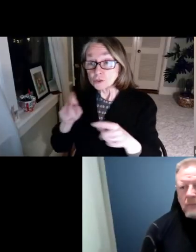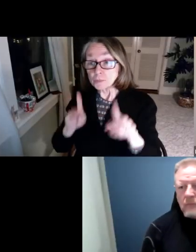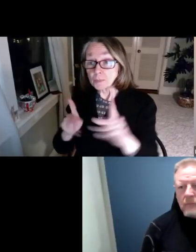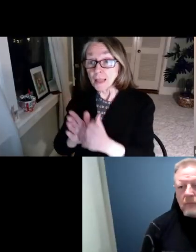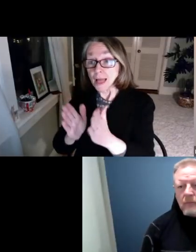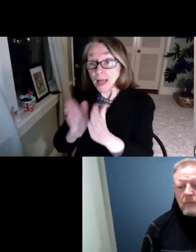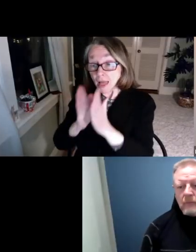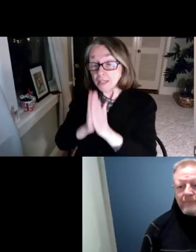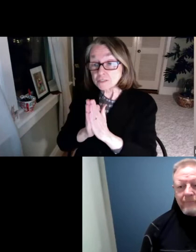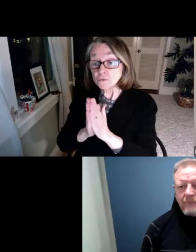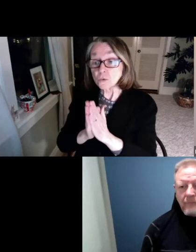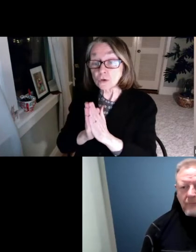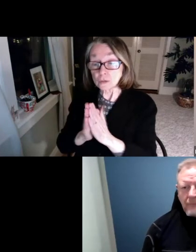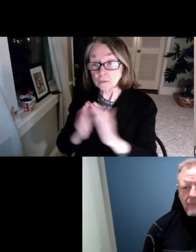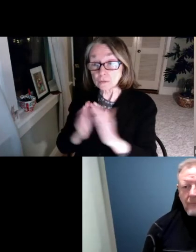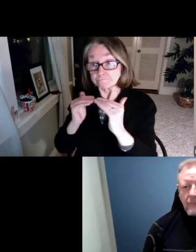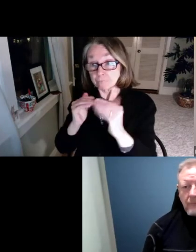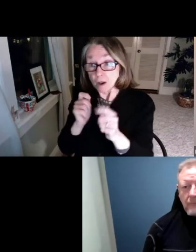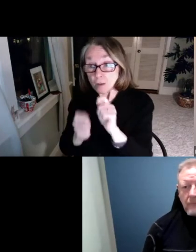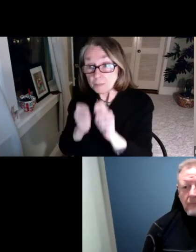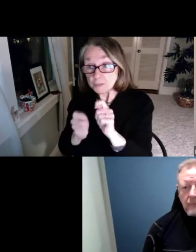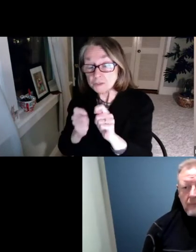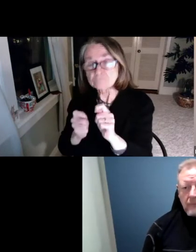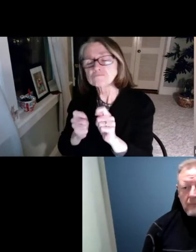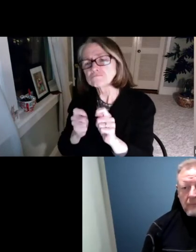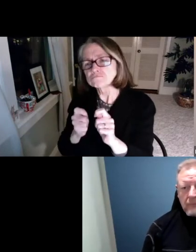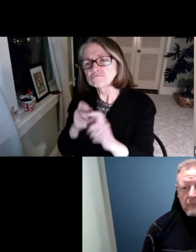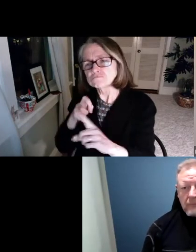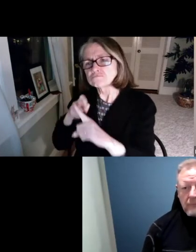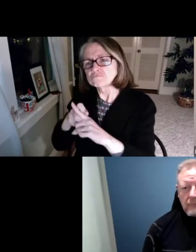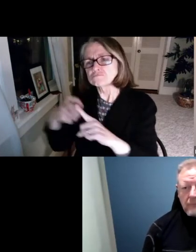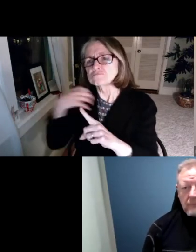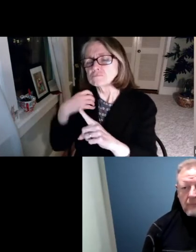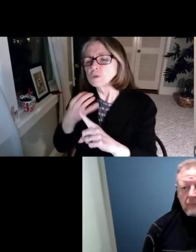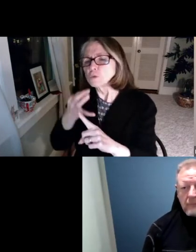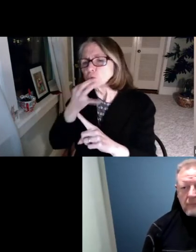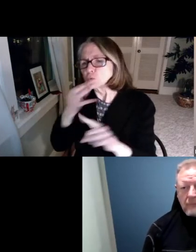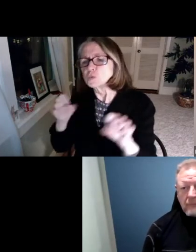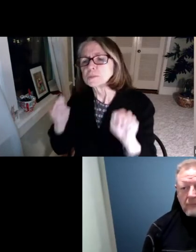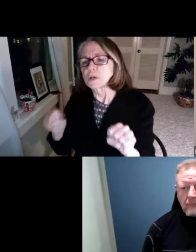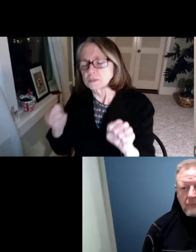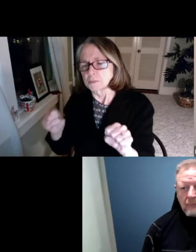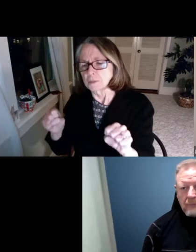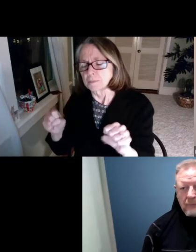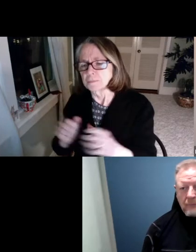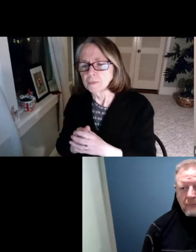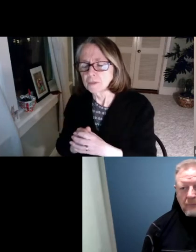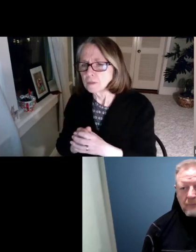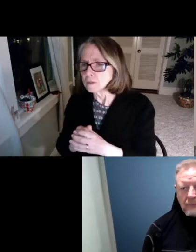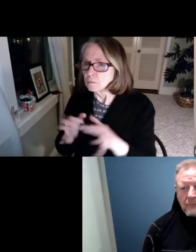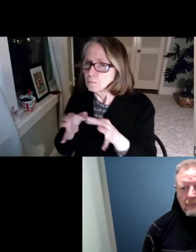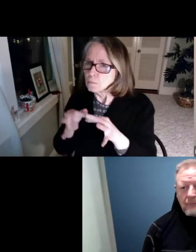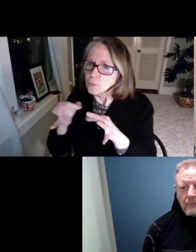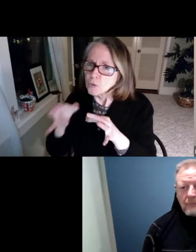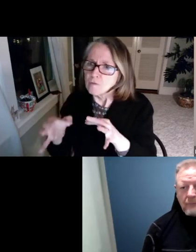accommodation? So we would advise people to talk to your employer as soon as you think you may need a reasonable accommodation. You don't want to wait until